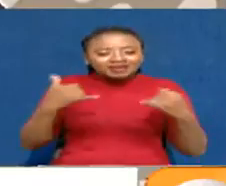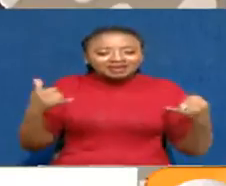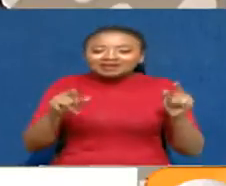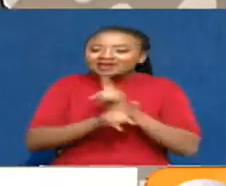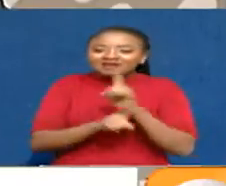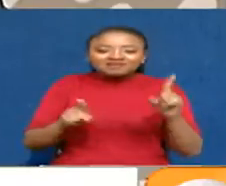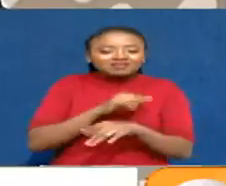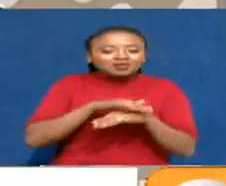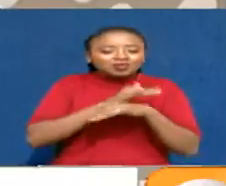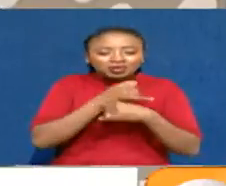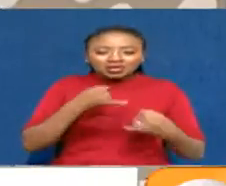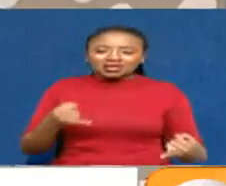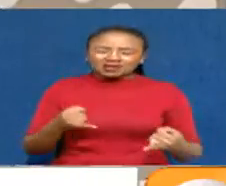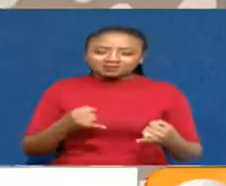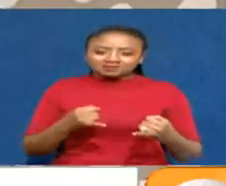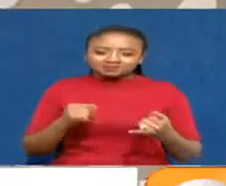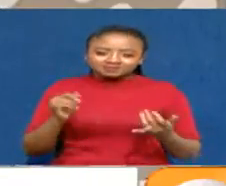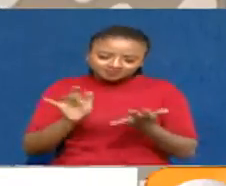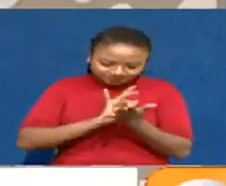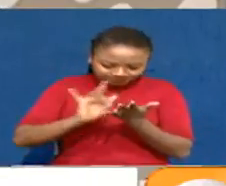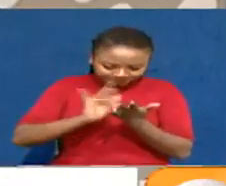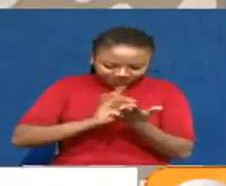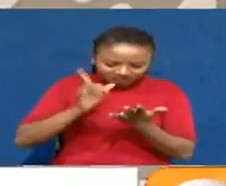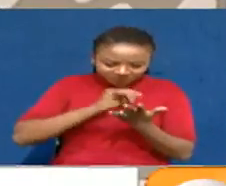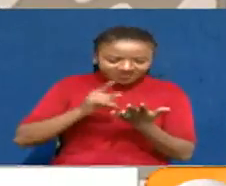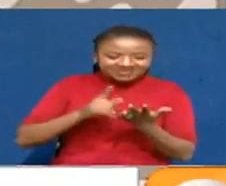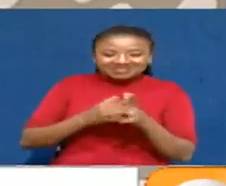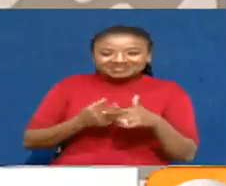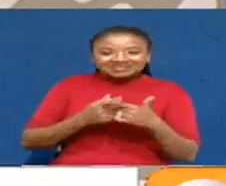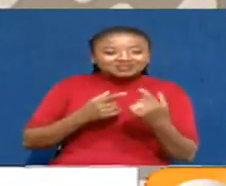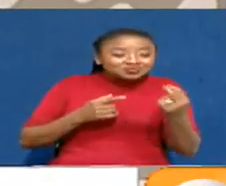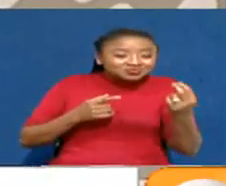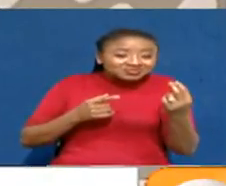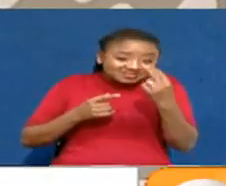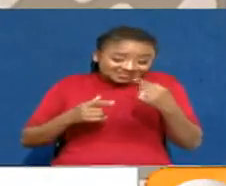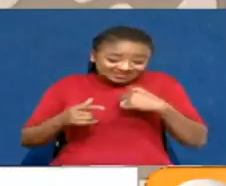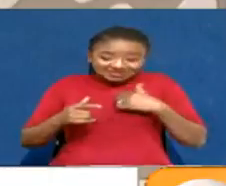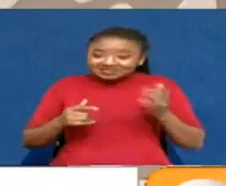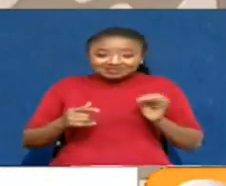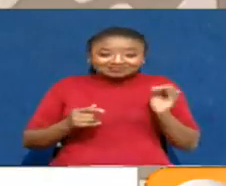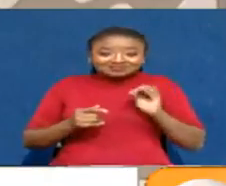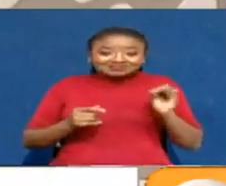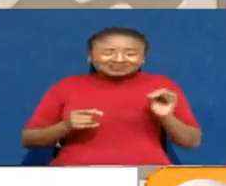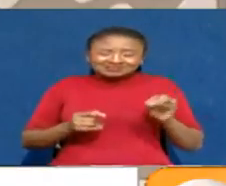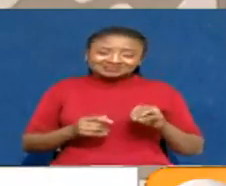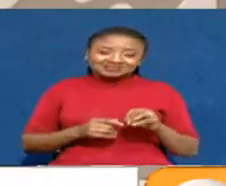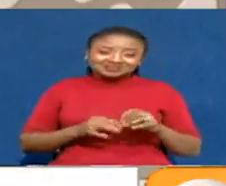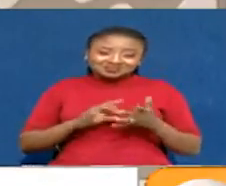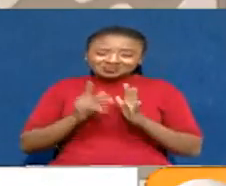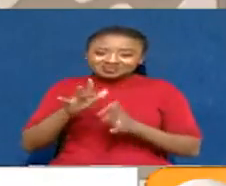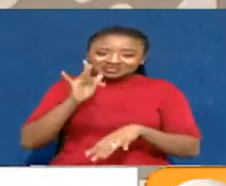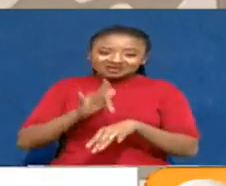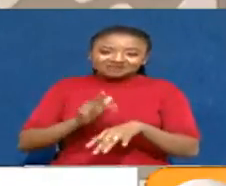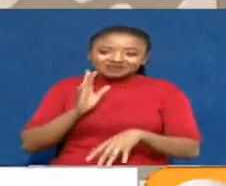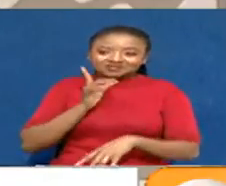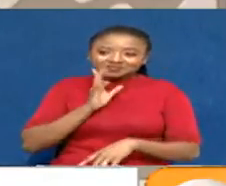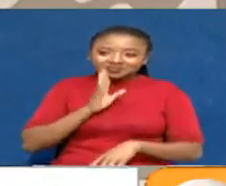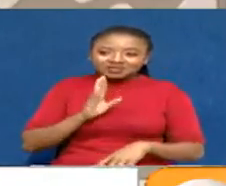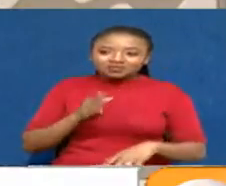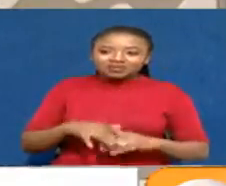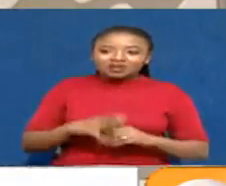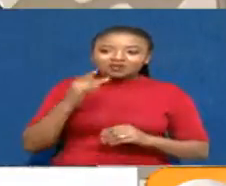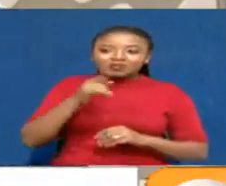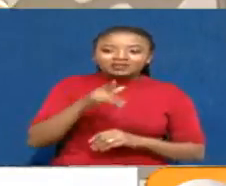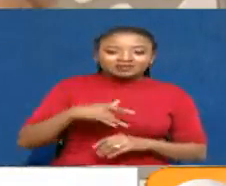it is purely digital. Mm. So then it end up affecting the lender with the borrower, because there is something they are